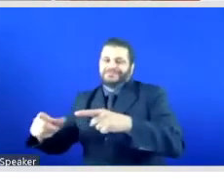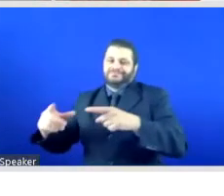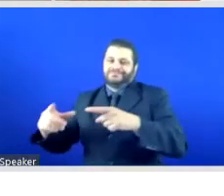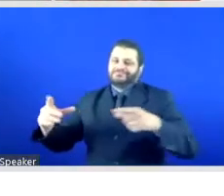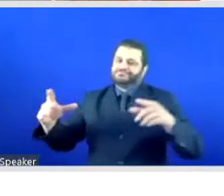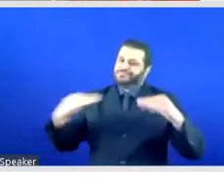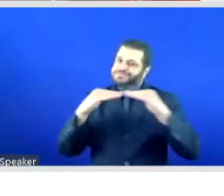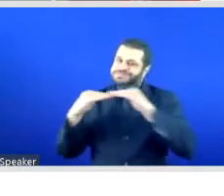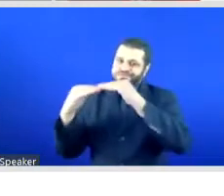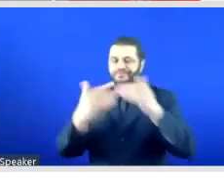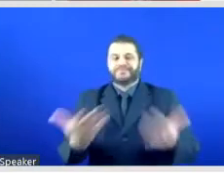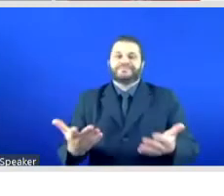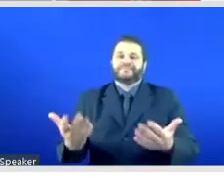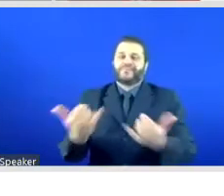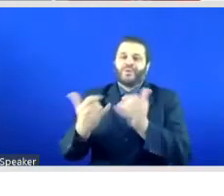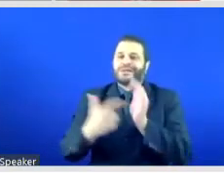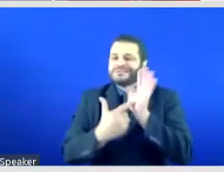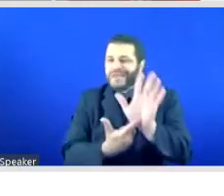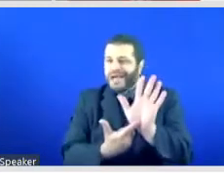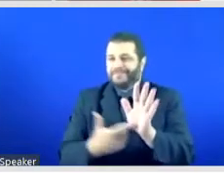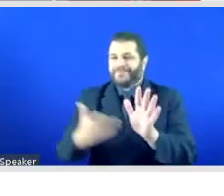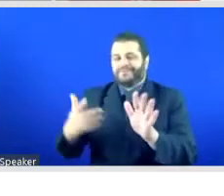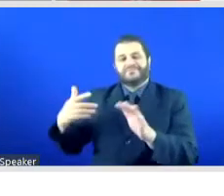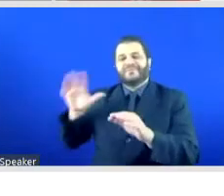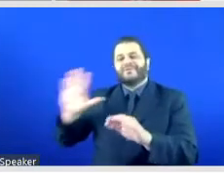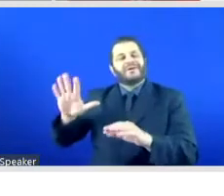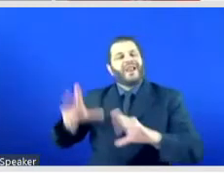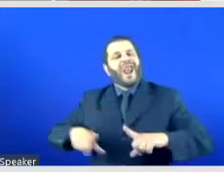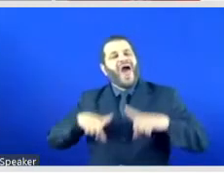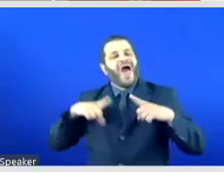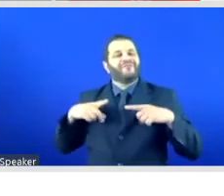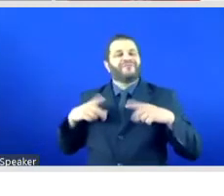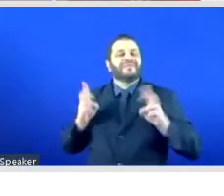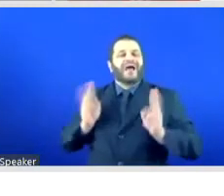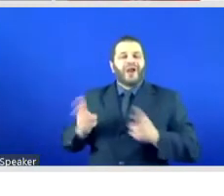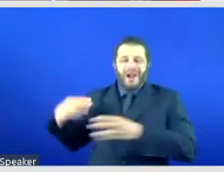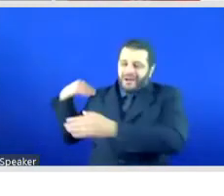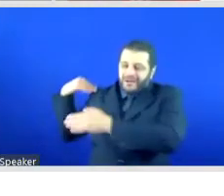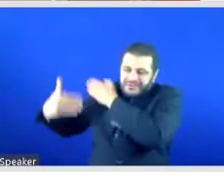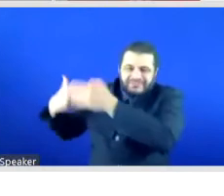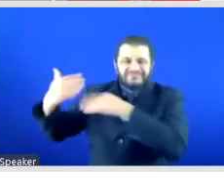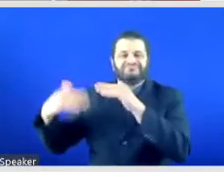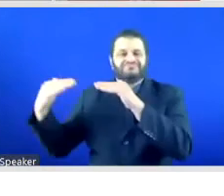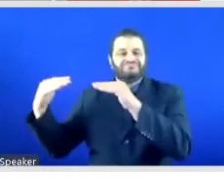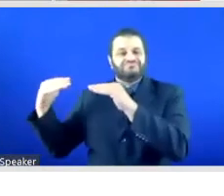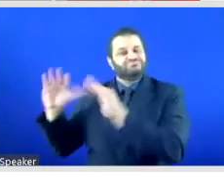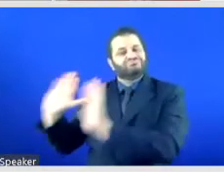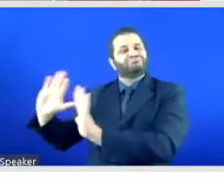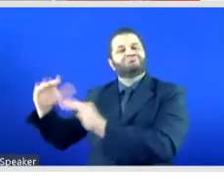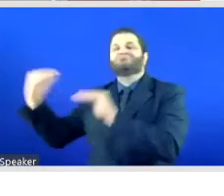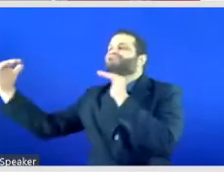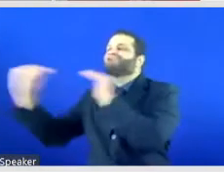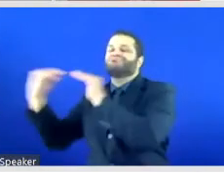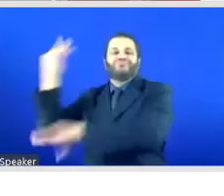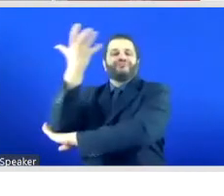be able to bring that knowledge of medicinal plants and medicine to our women at the community level. We know